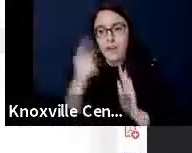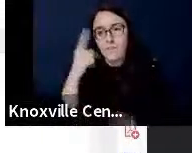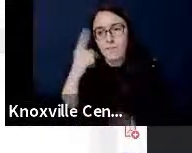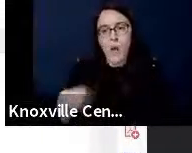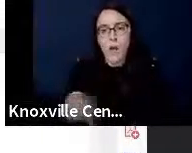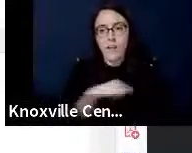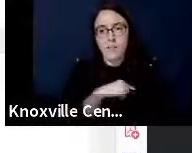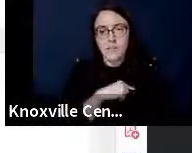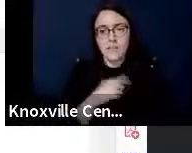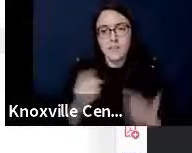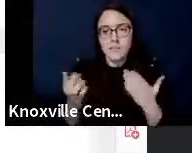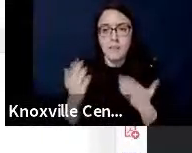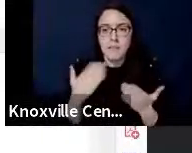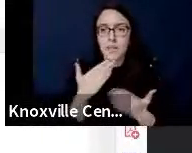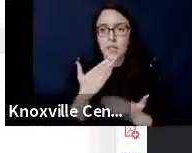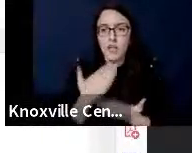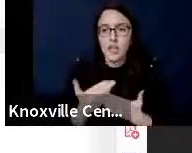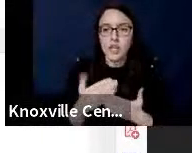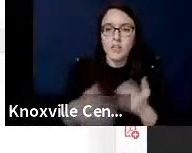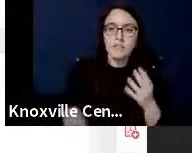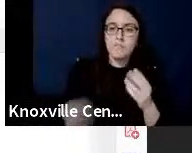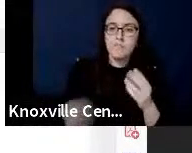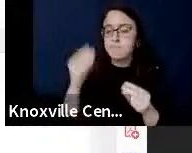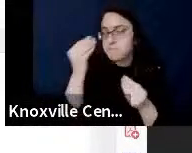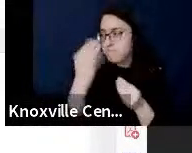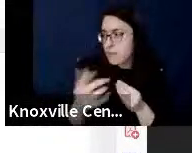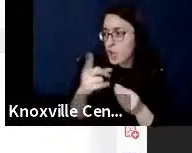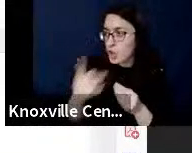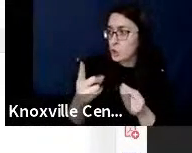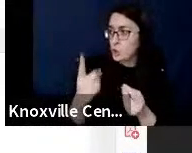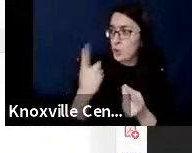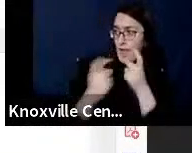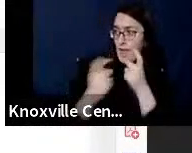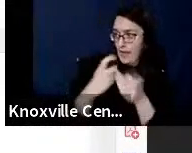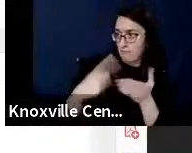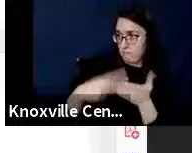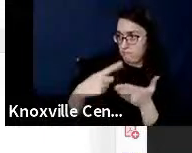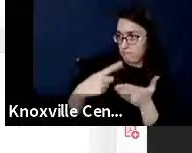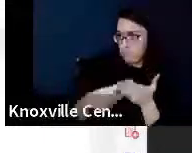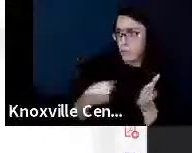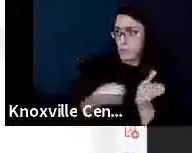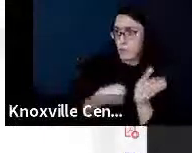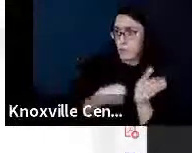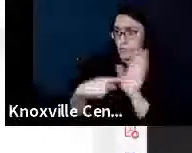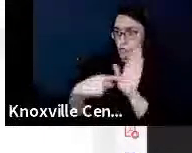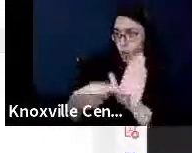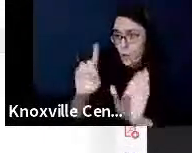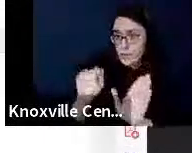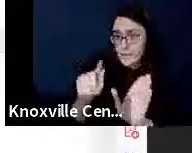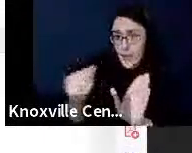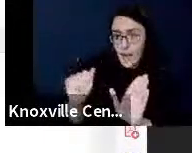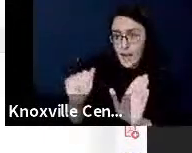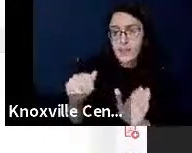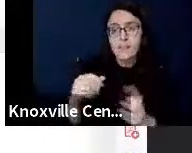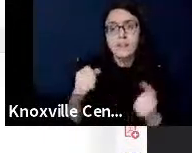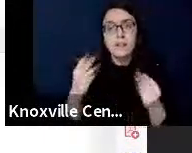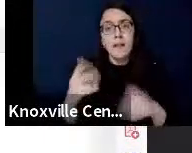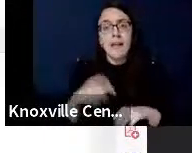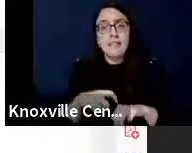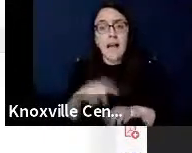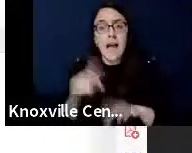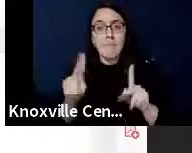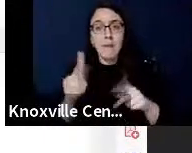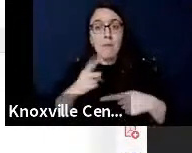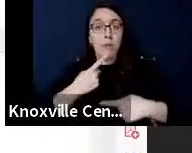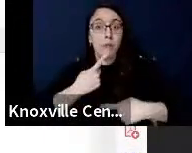Here's what data shows concerning what you asked. Many times we have people just making pronouncements. There's not much we